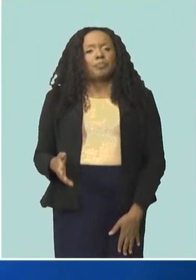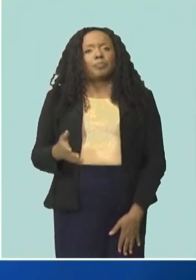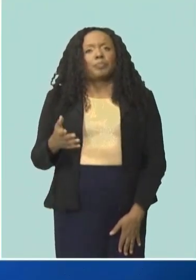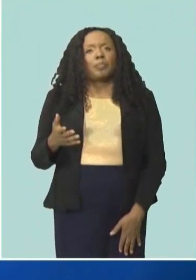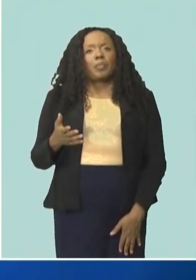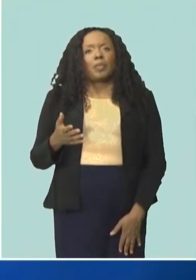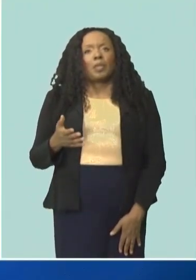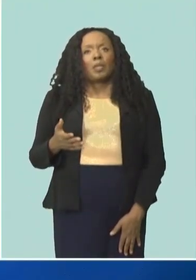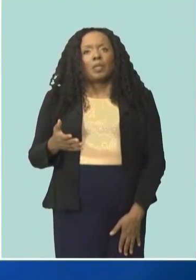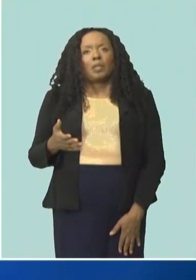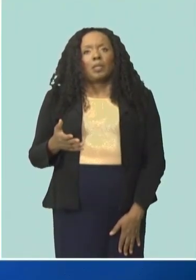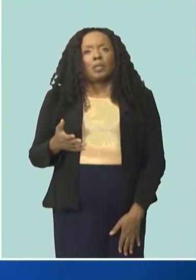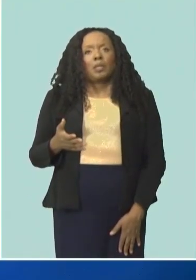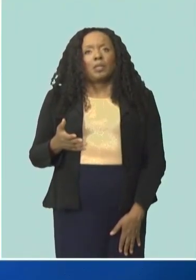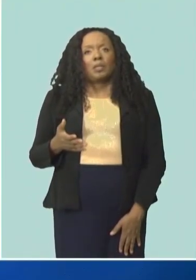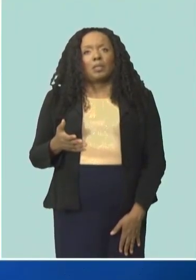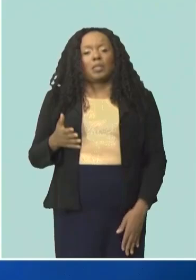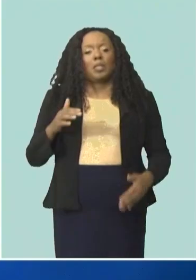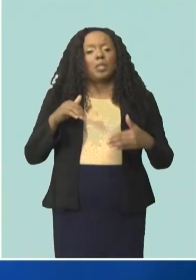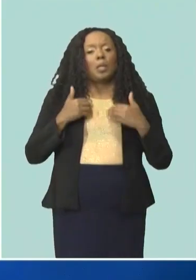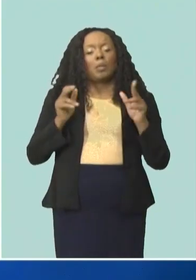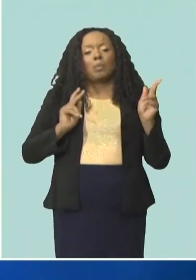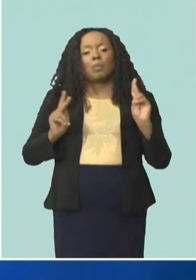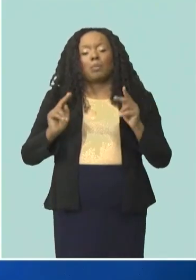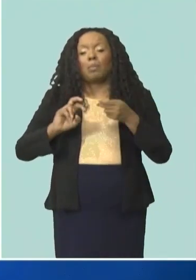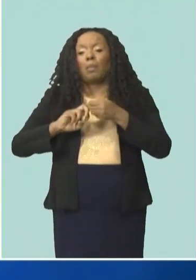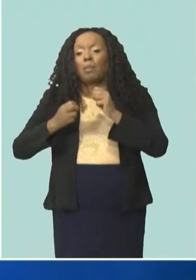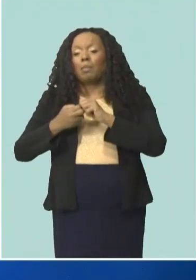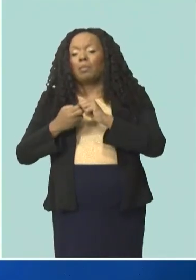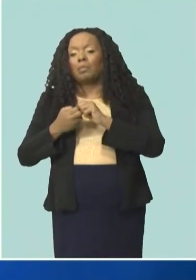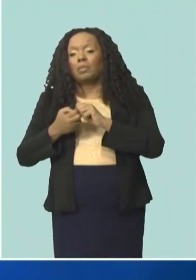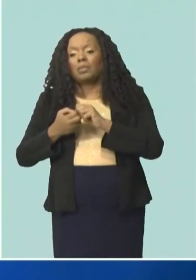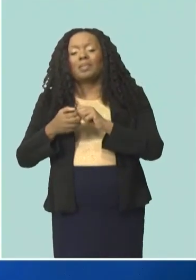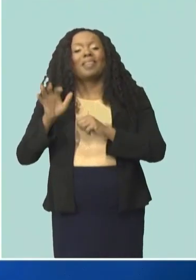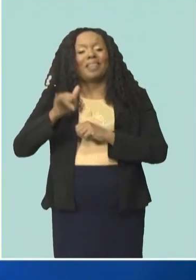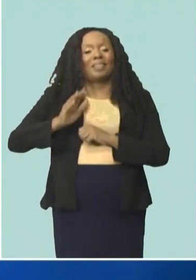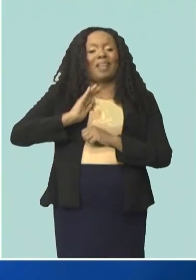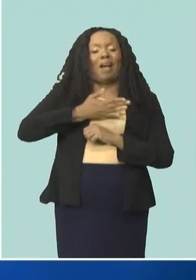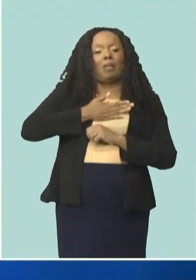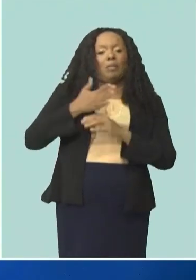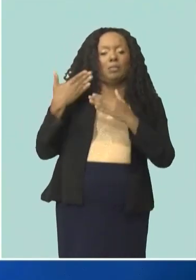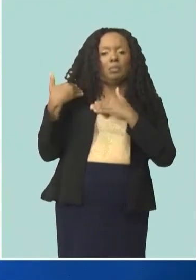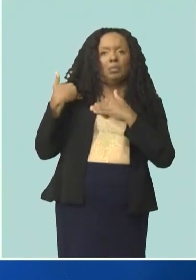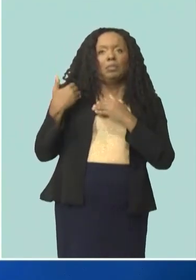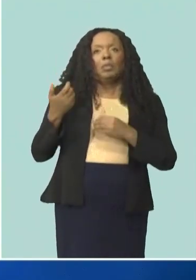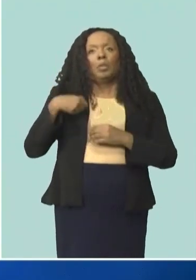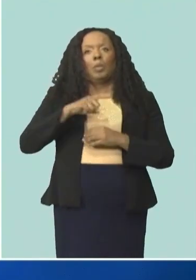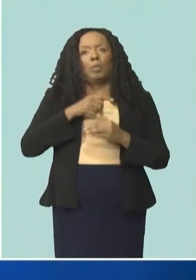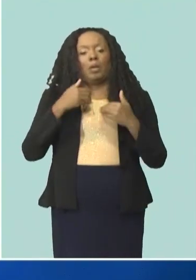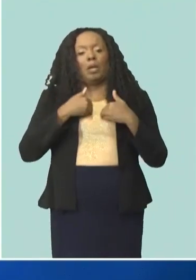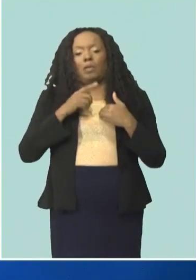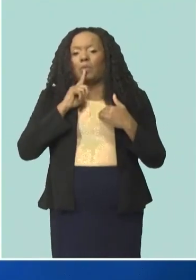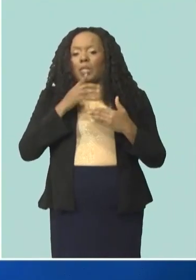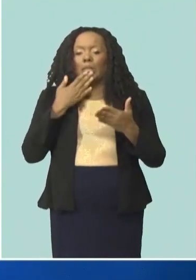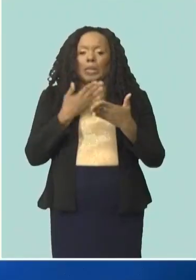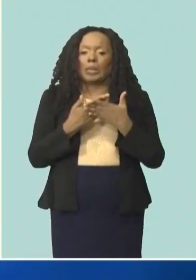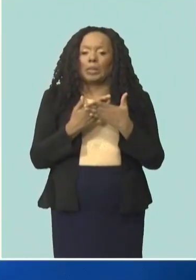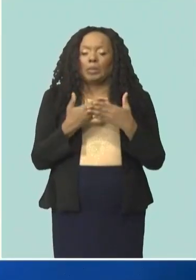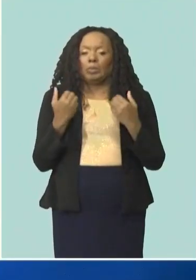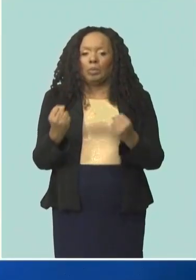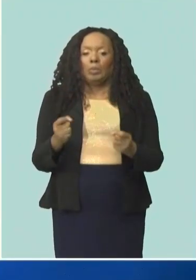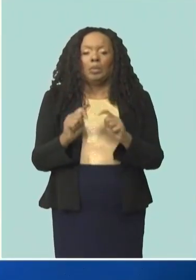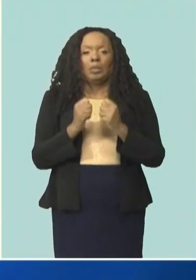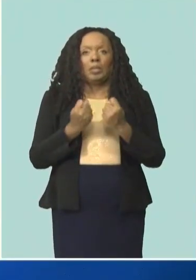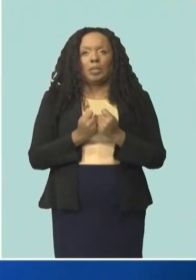problems are our priority. The ministry has put together a dynamic team, and I am confident that our strengths